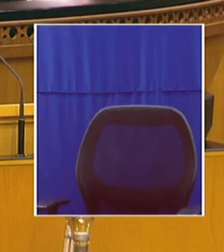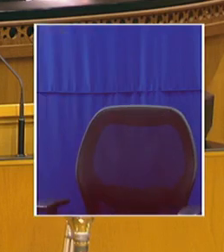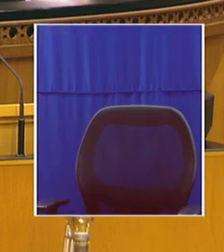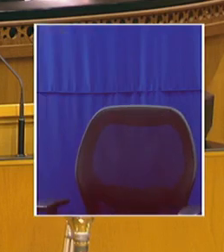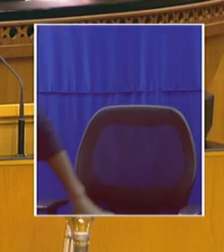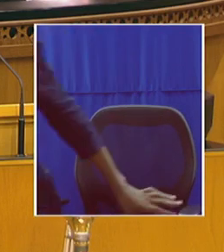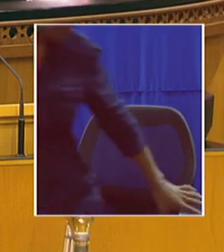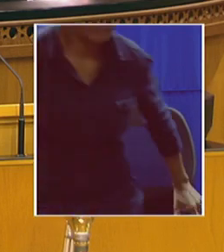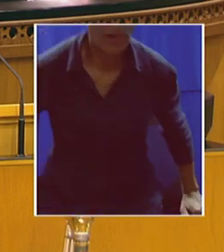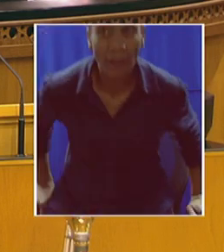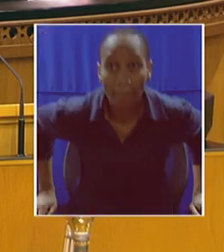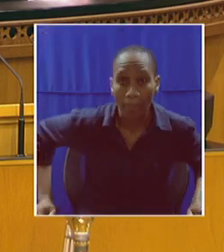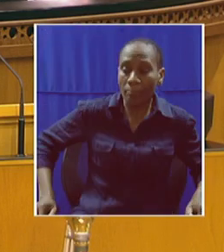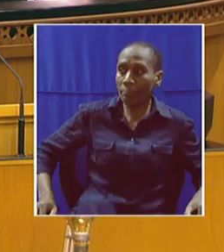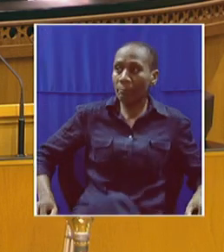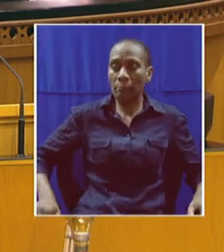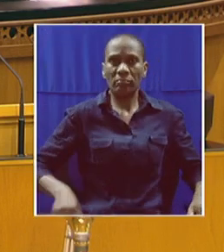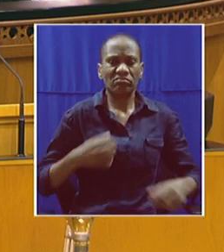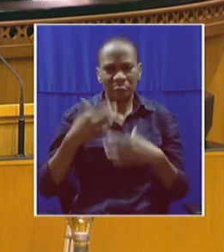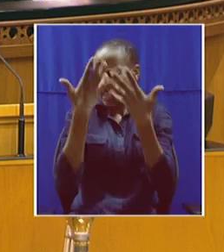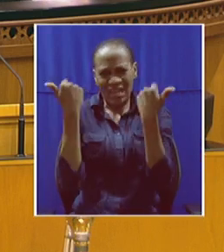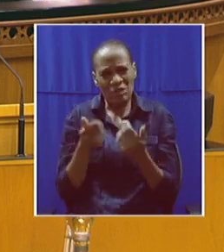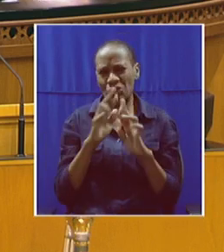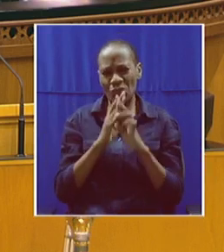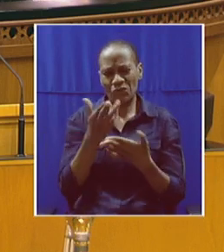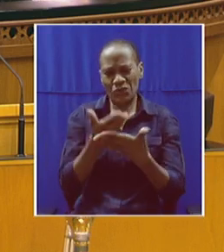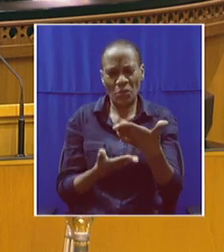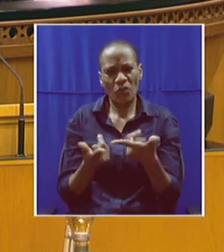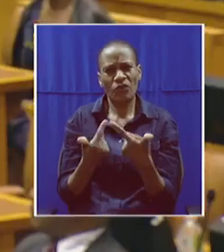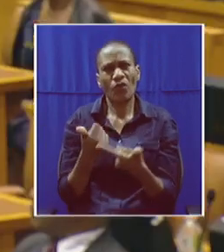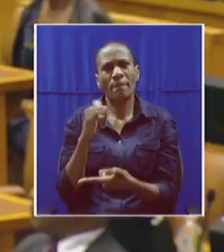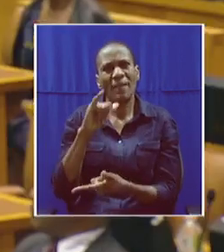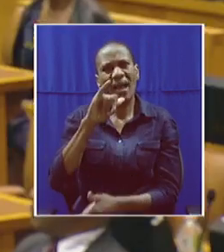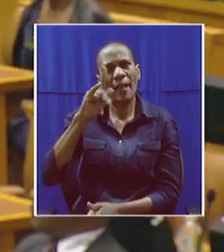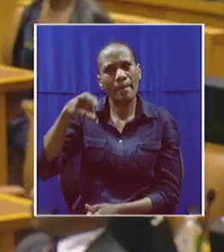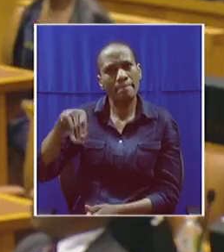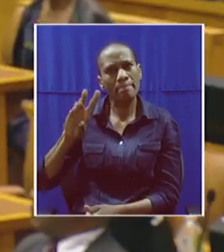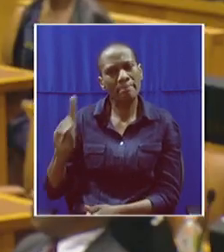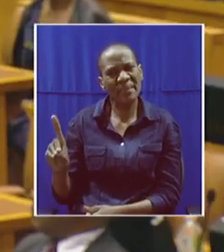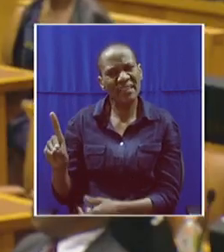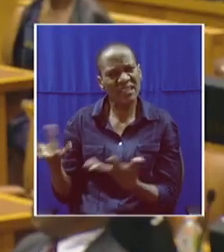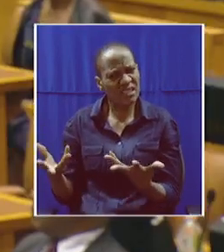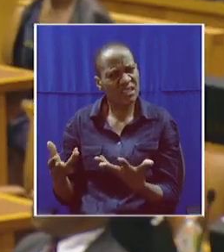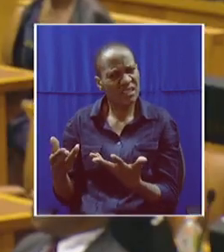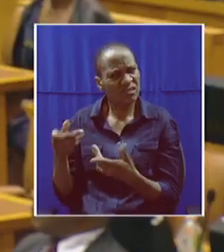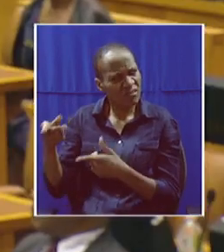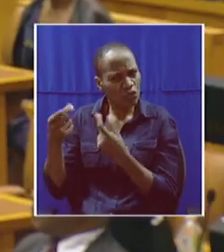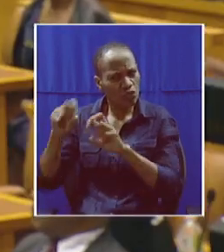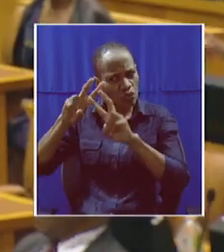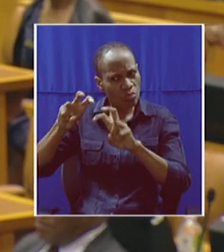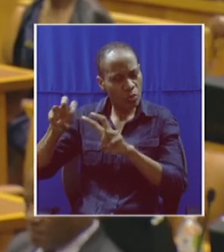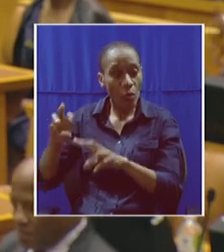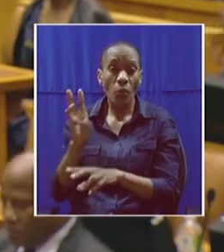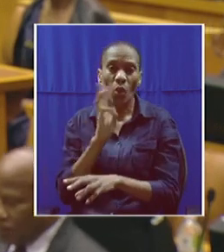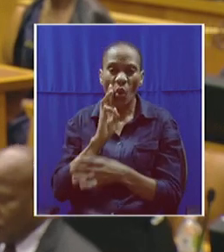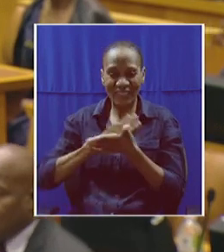Singh I have not been furnished with a reports of independent investigations that were conducted on water